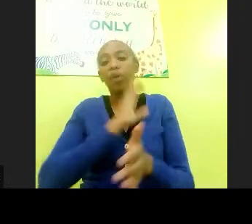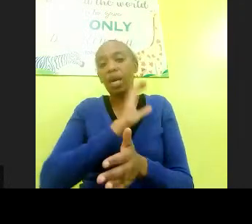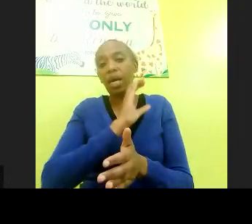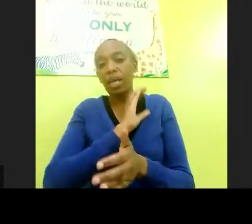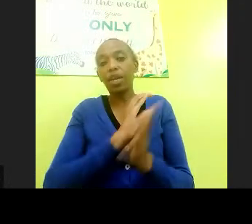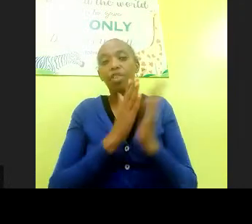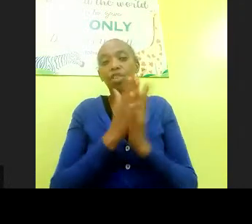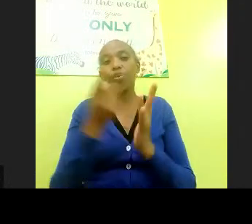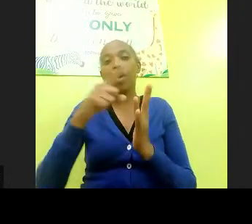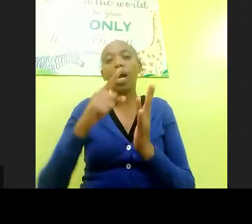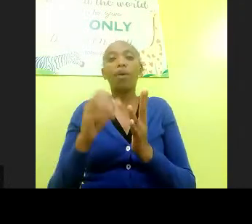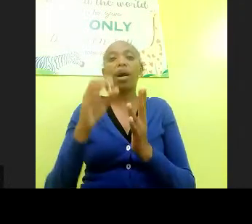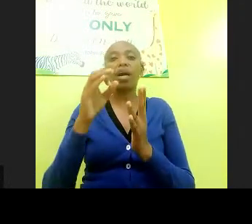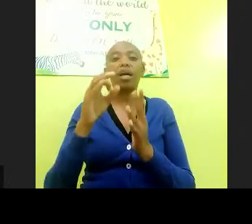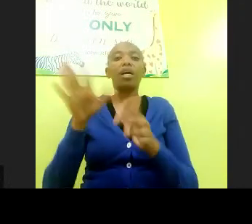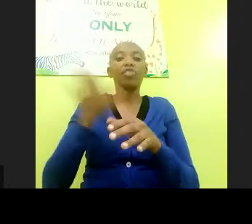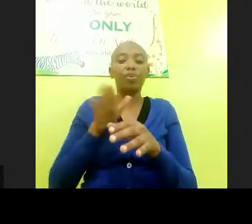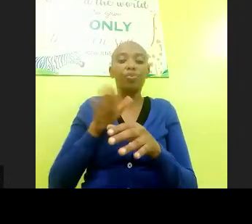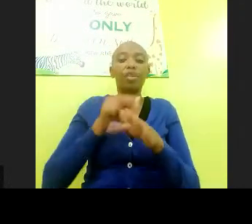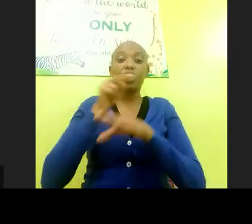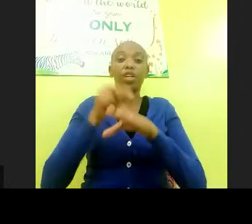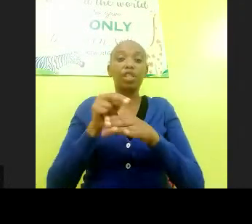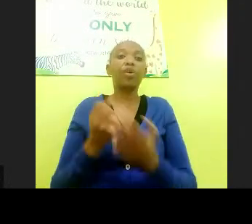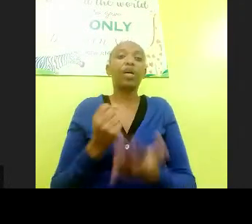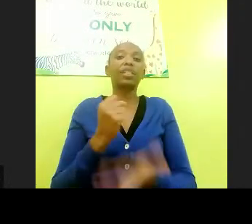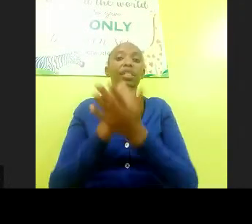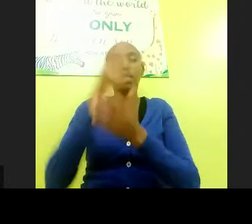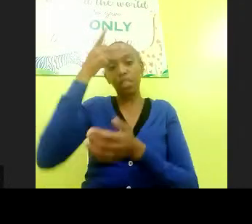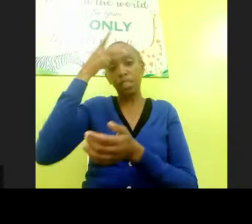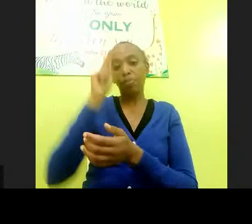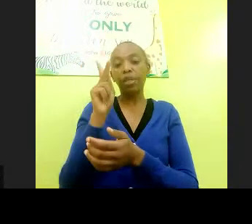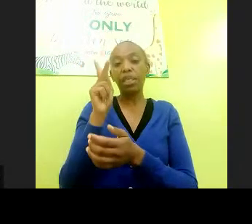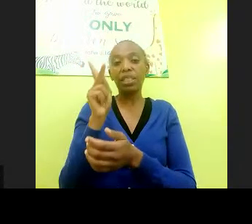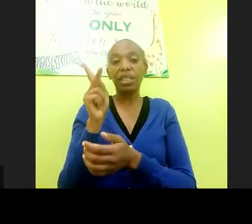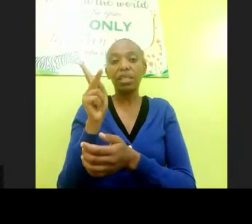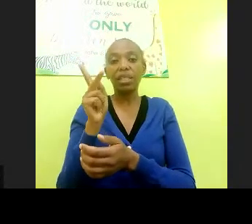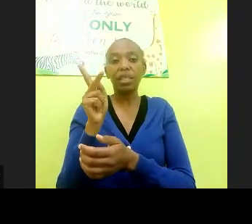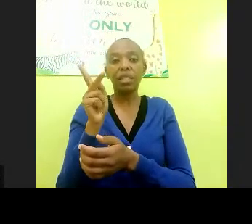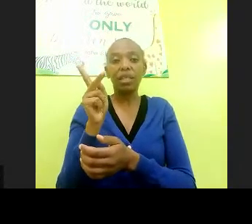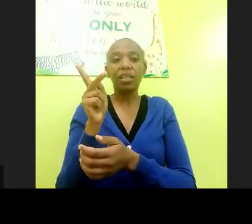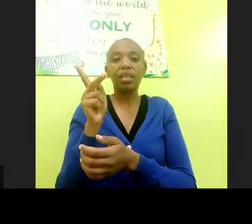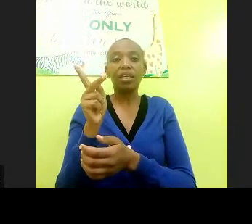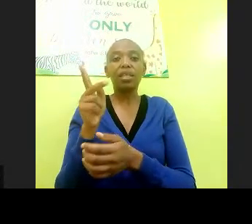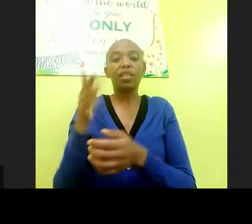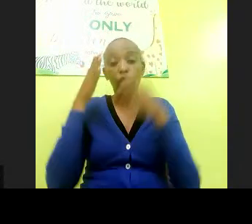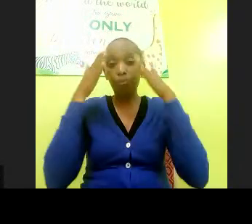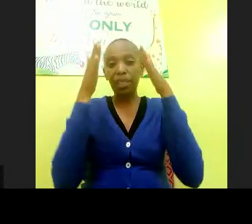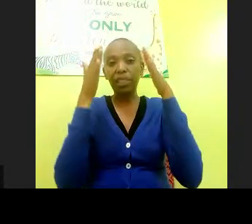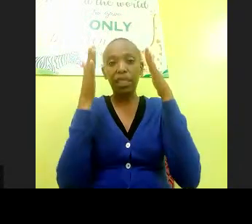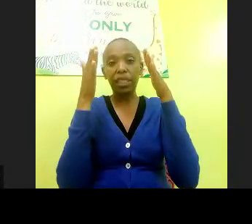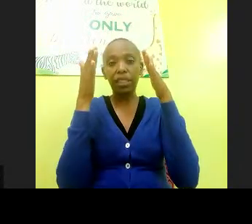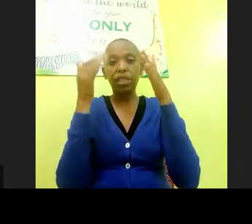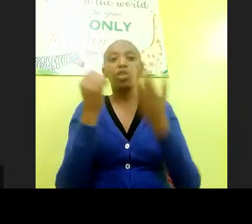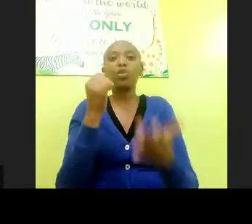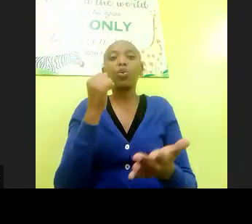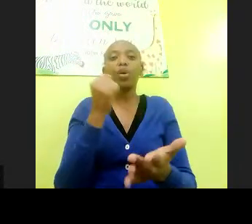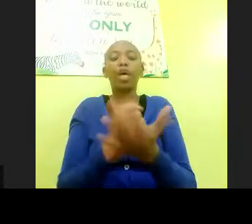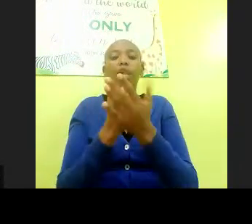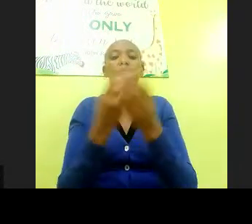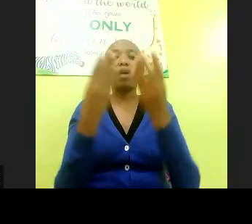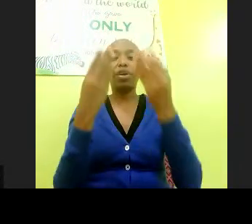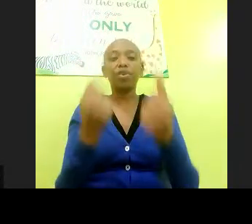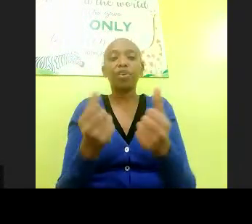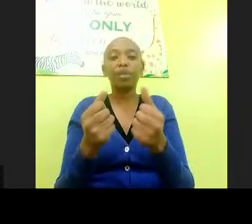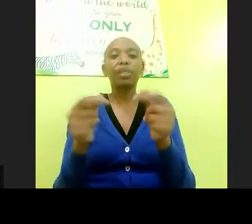our Feminist International Assistance Policy, is explicitly committed to help to address unpaid care